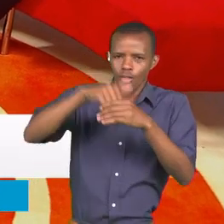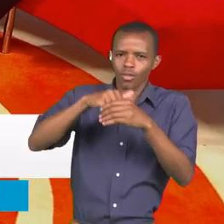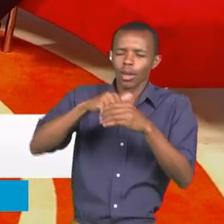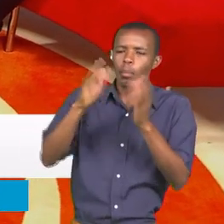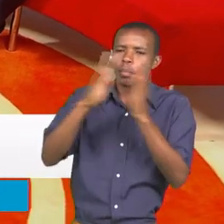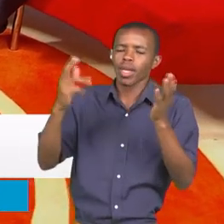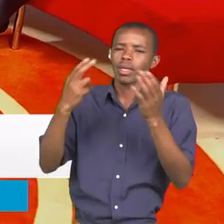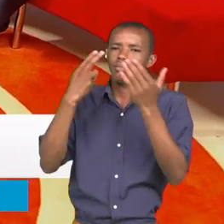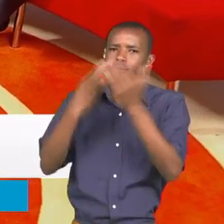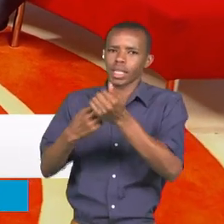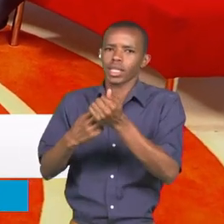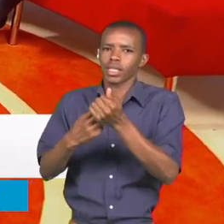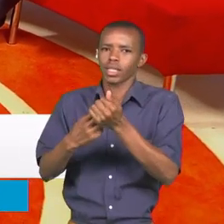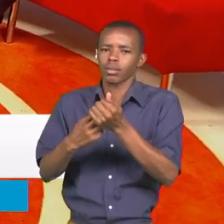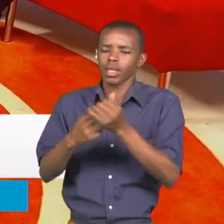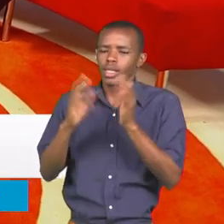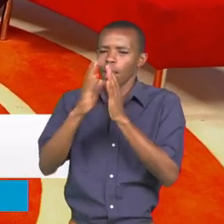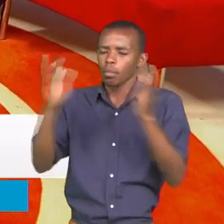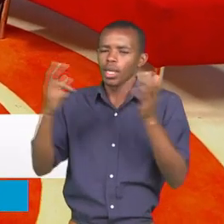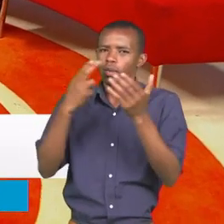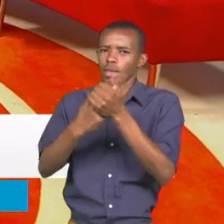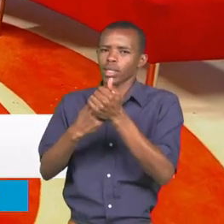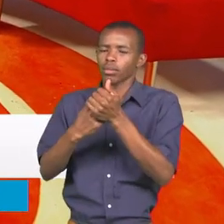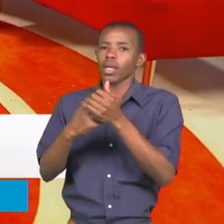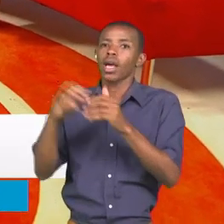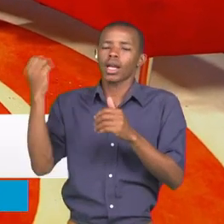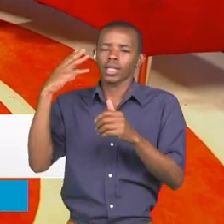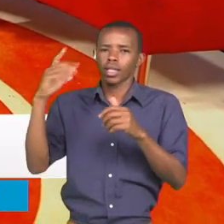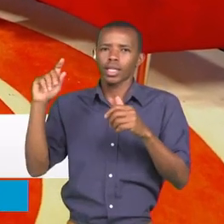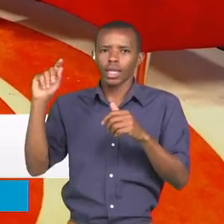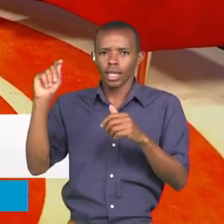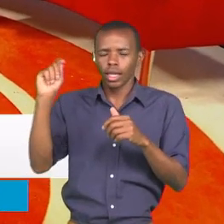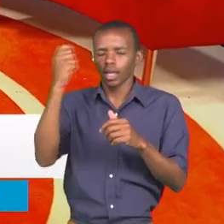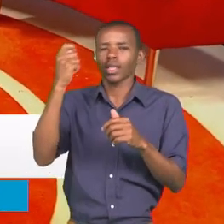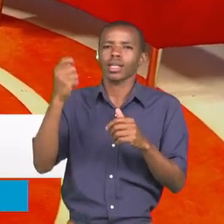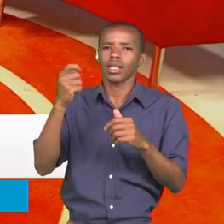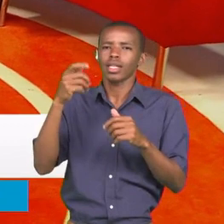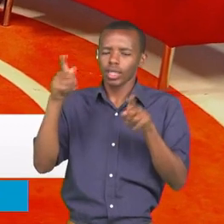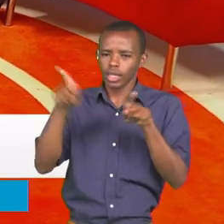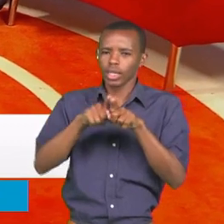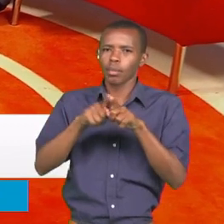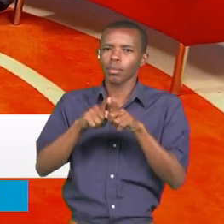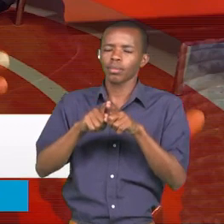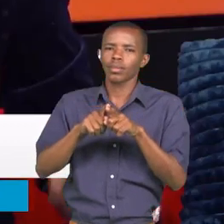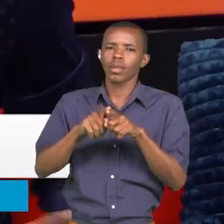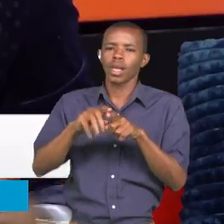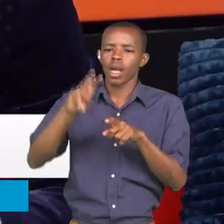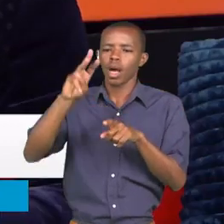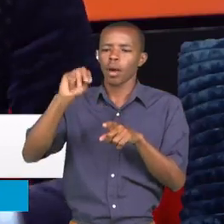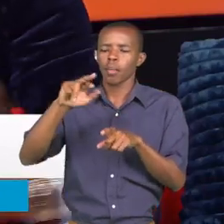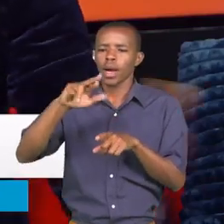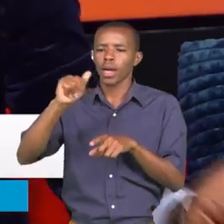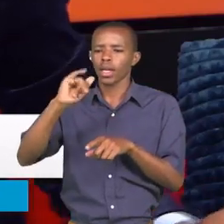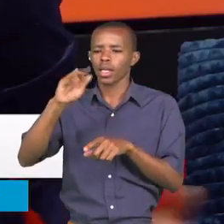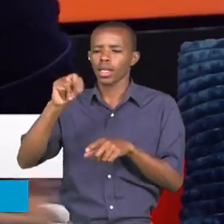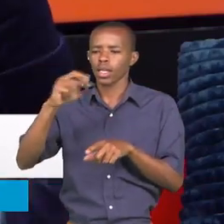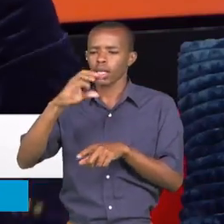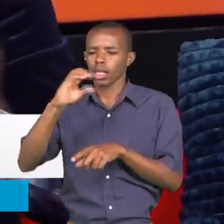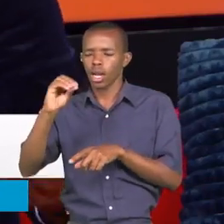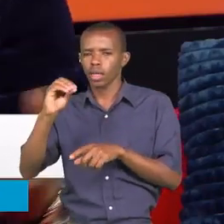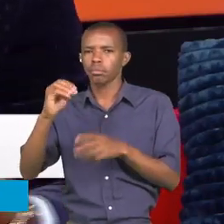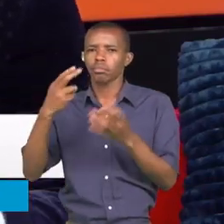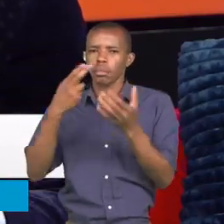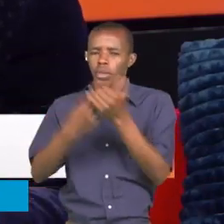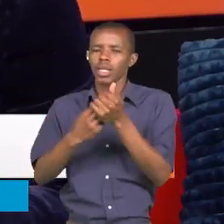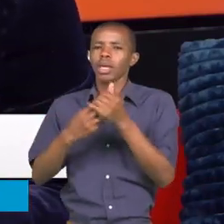paid partnerships. Yes. Now, these paid partnerships, I understand, even in Kenya, we have people in paid partnerships. Yes. Mariga, with a betting company, paid partnership. So